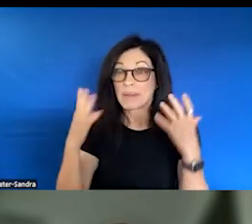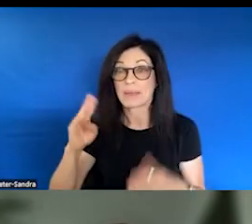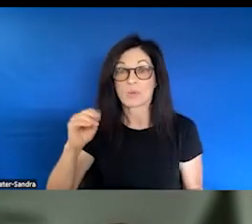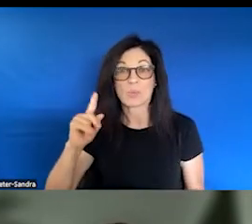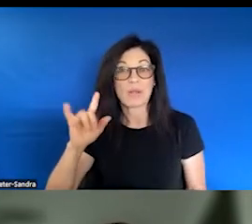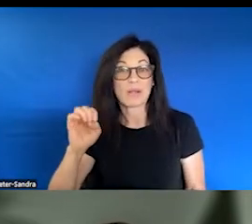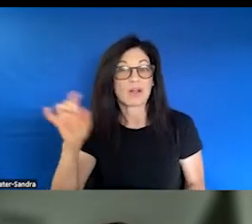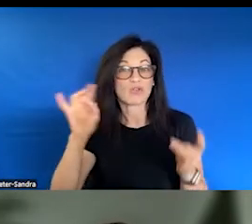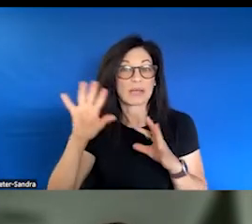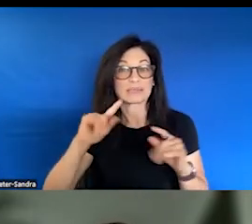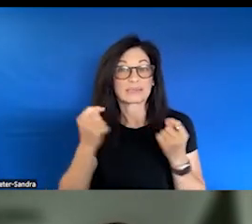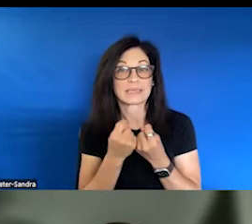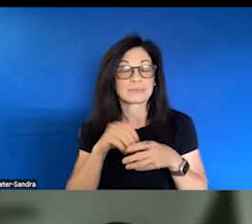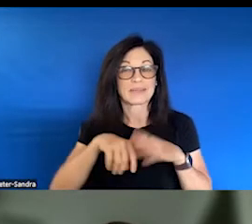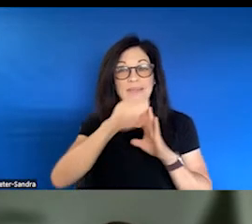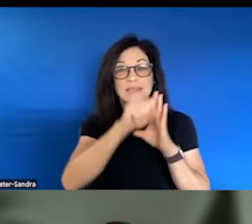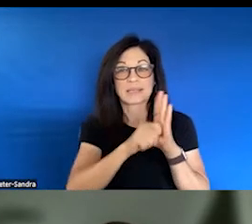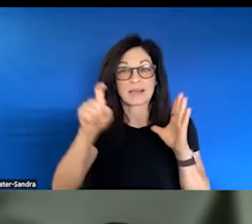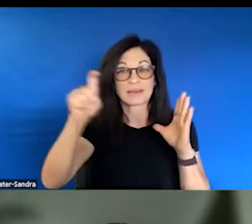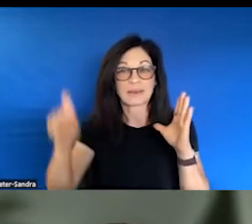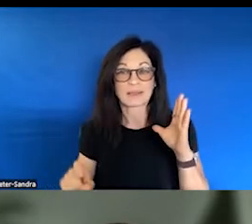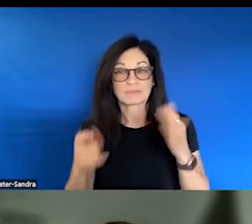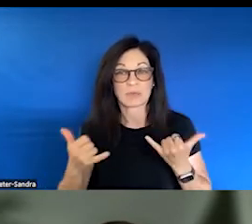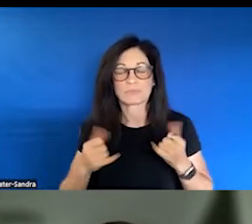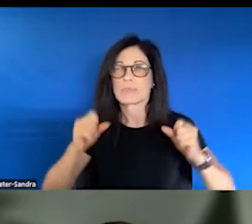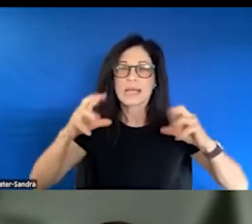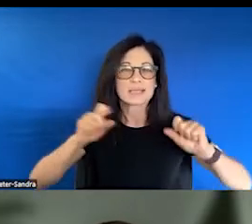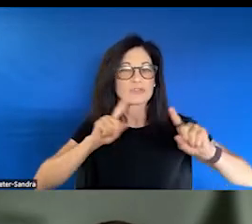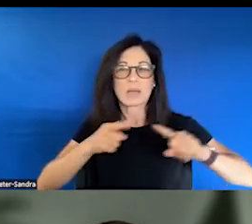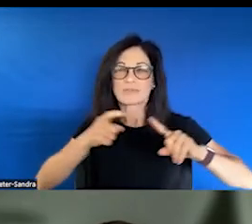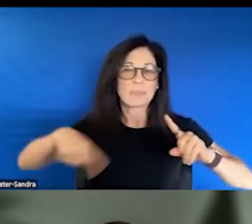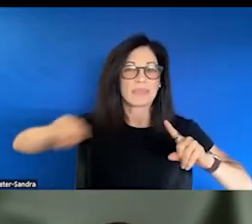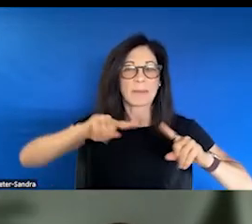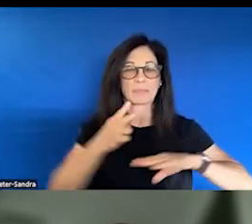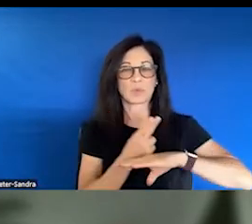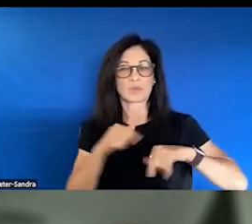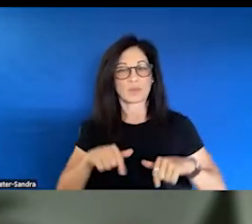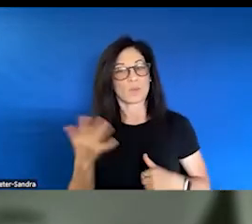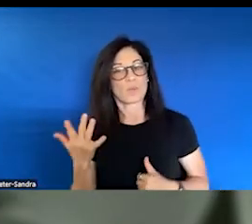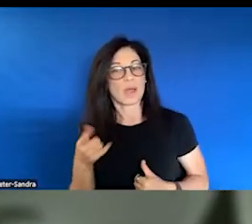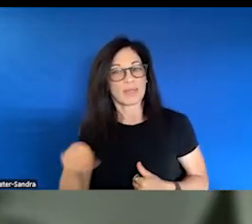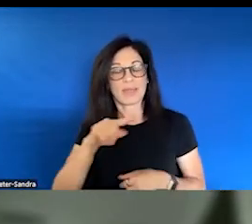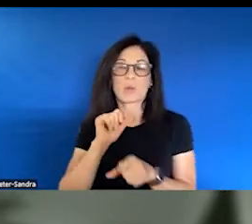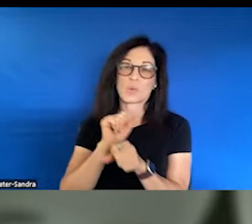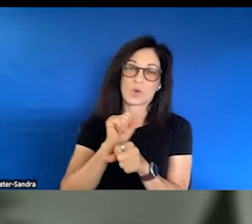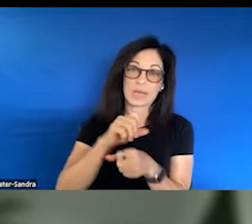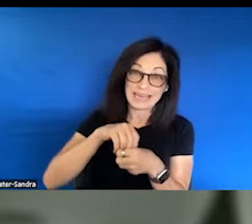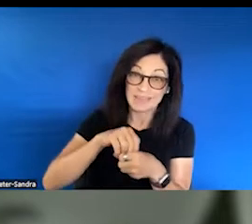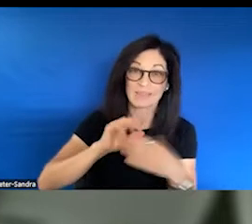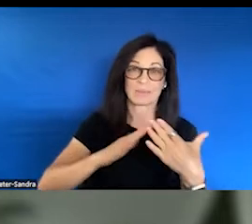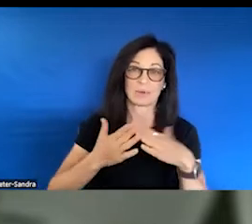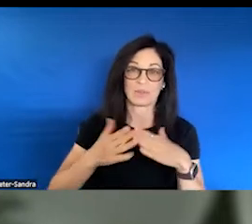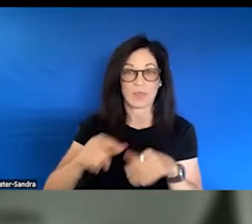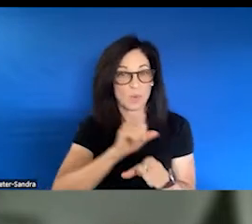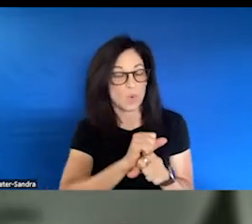of Texas right now, and have had an incredible response from them using this, because they work in the community, they work